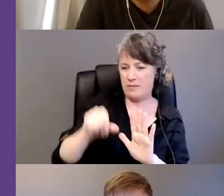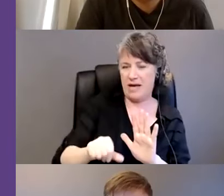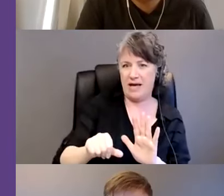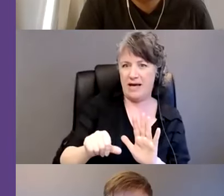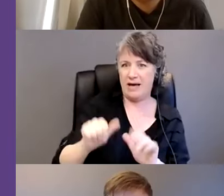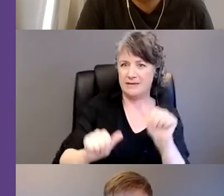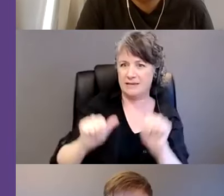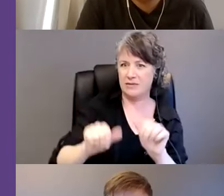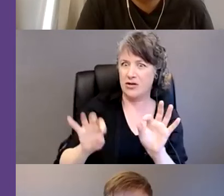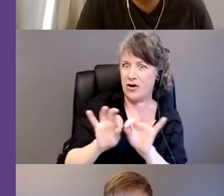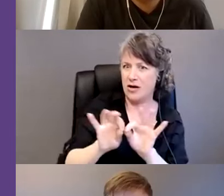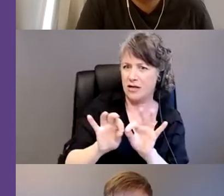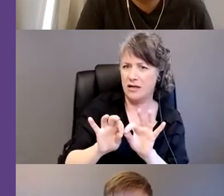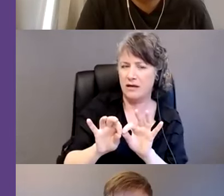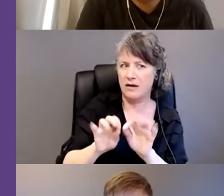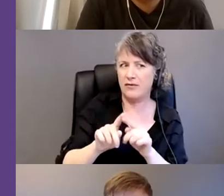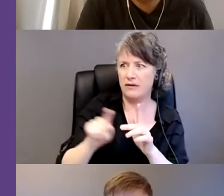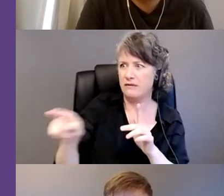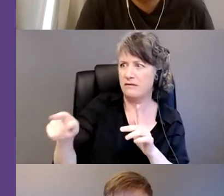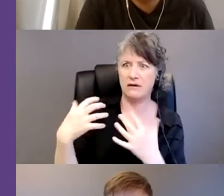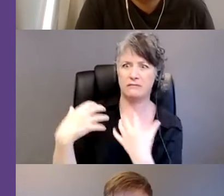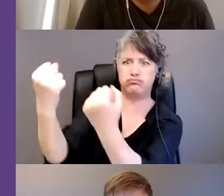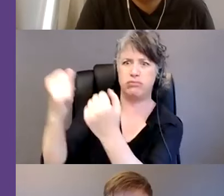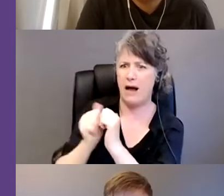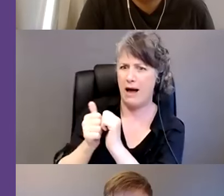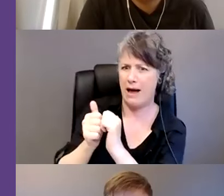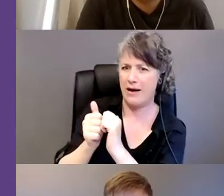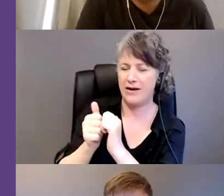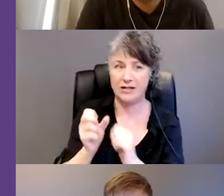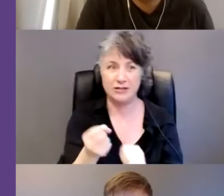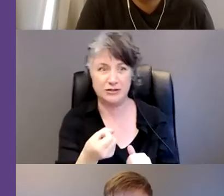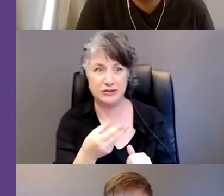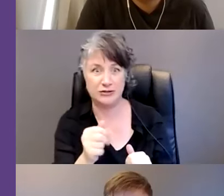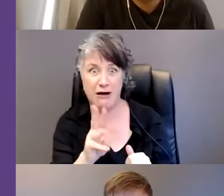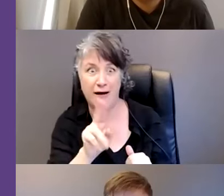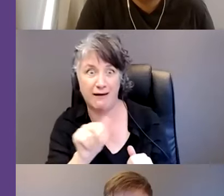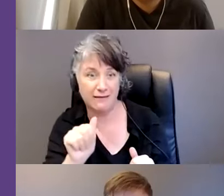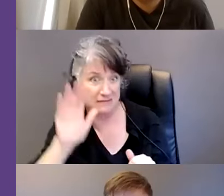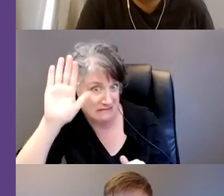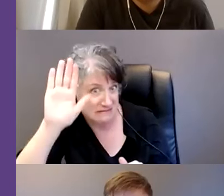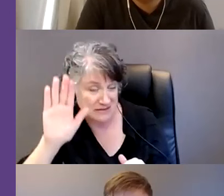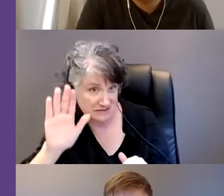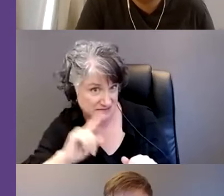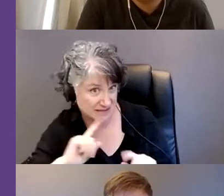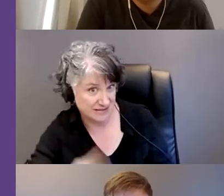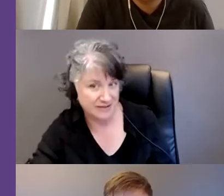assessment? Sean, I see you ready to dive in here and help us answer this.